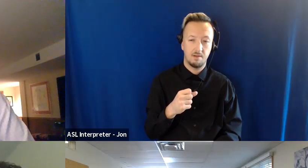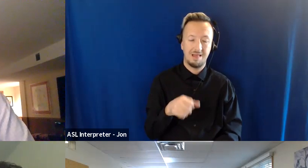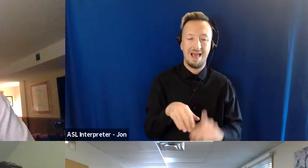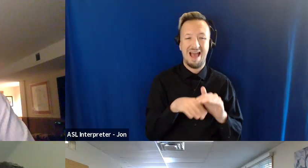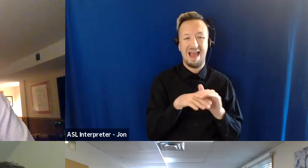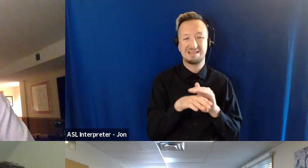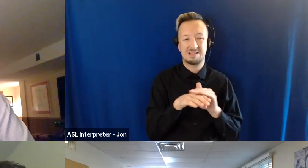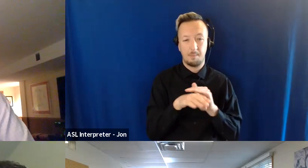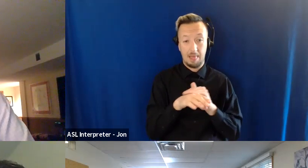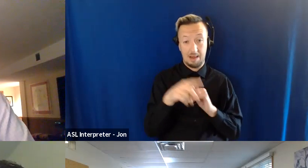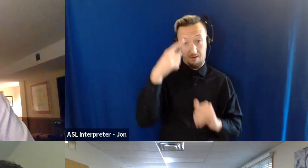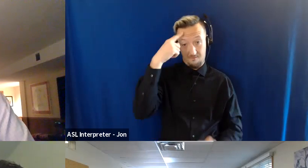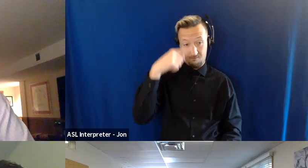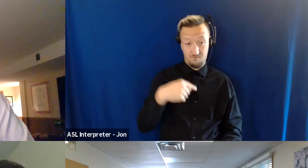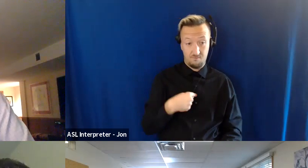Accessibility for me,